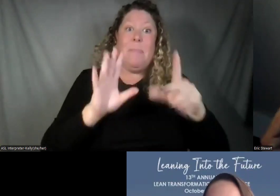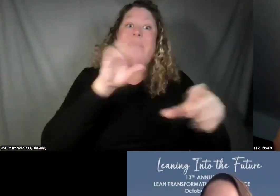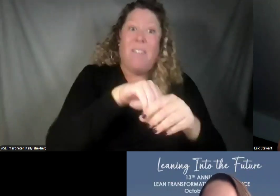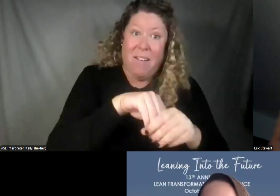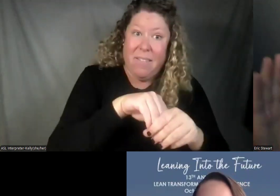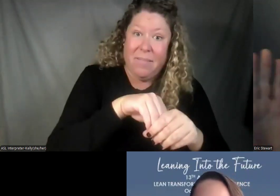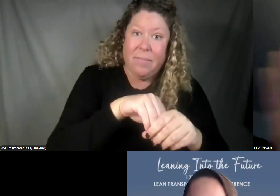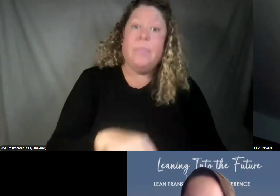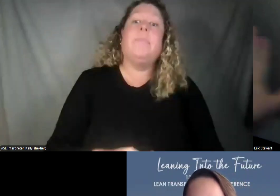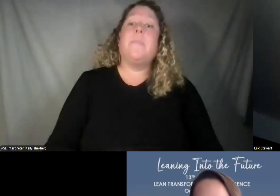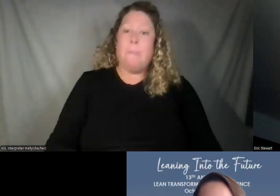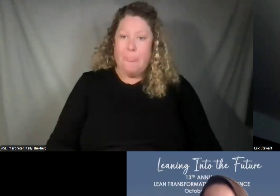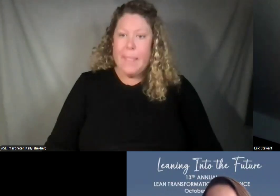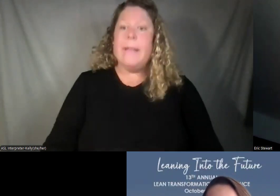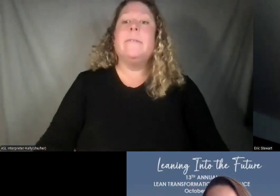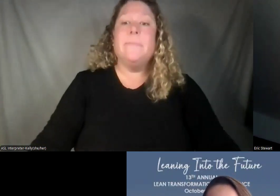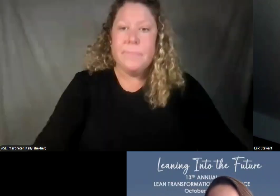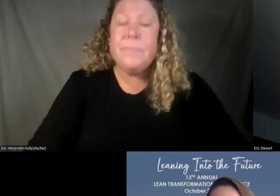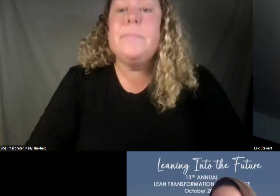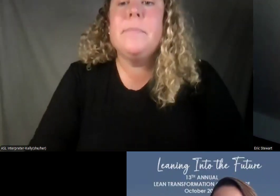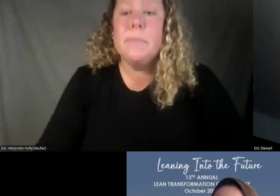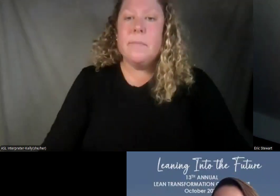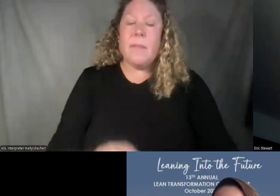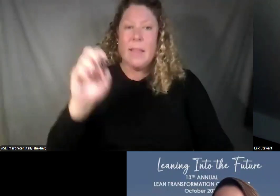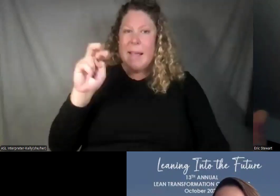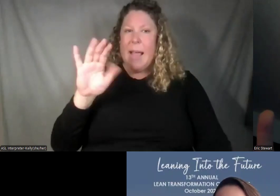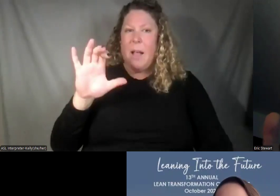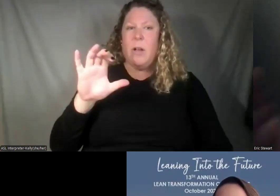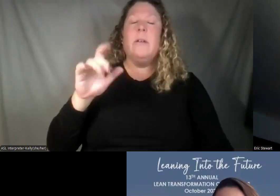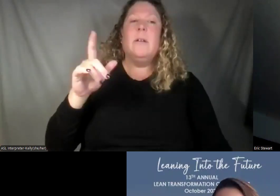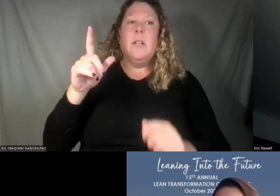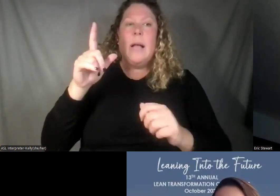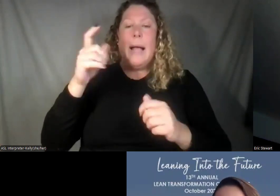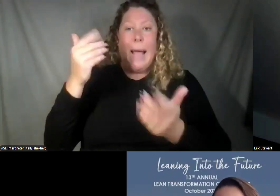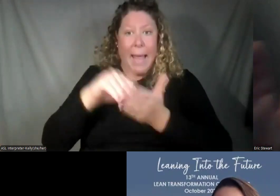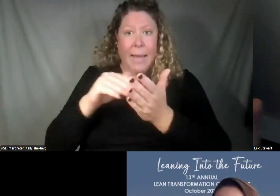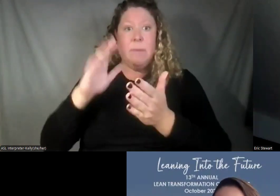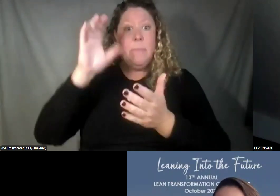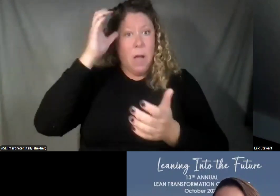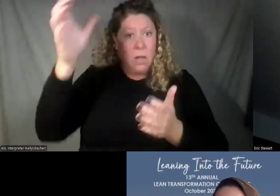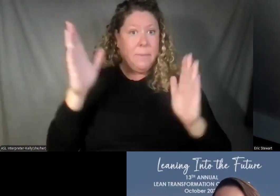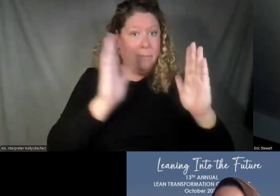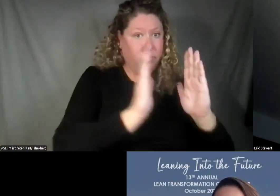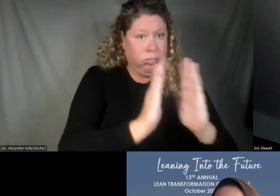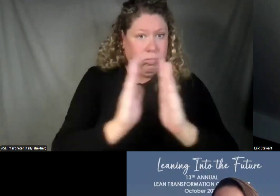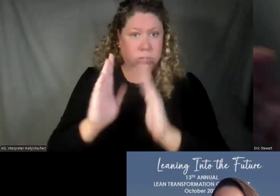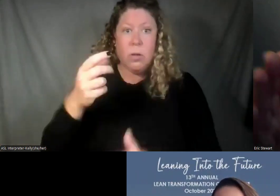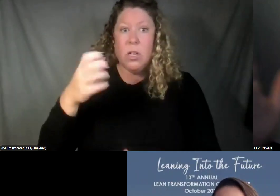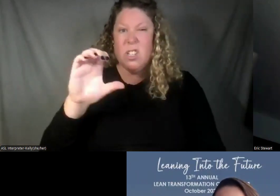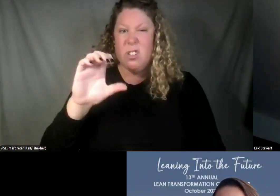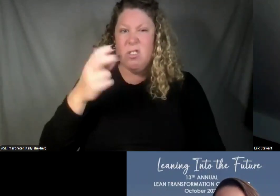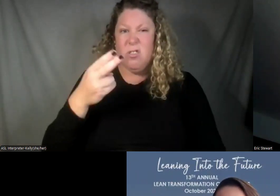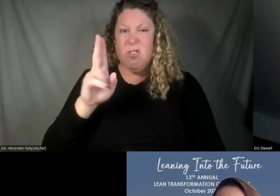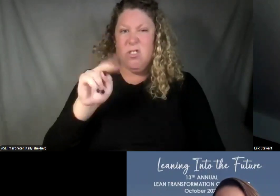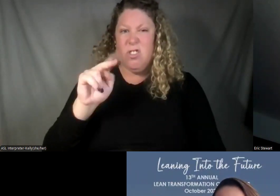So that whole idea of chunking it down, okay, being able to chunk down your strategic, if you've